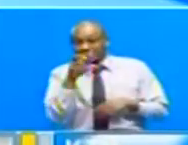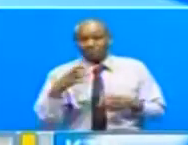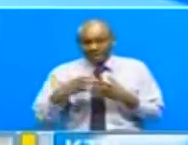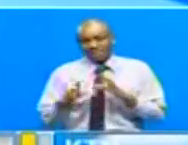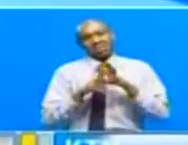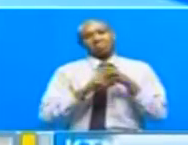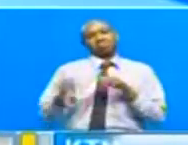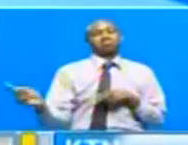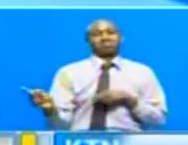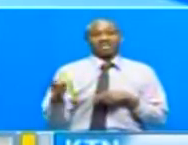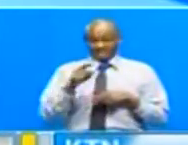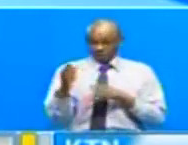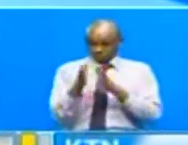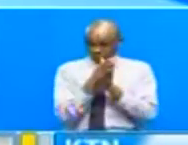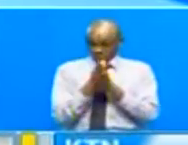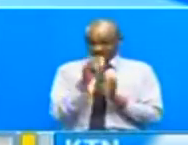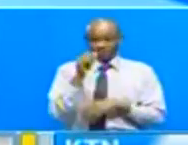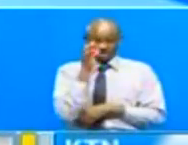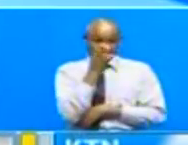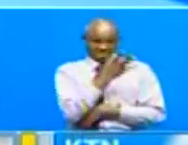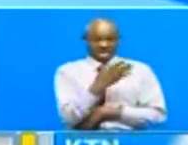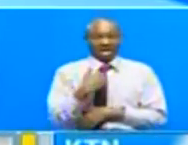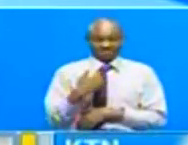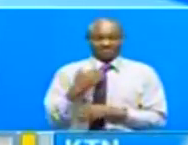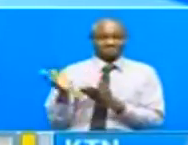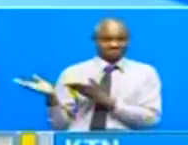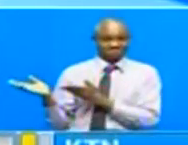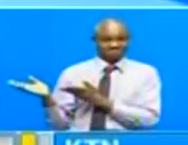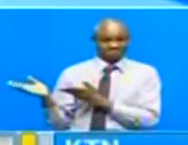condition. KTN senior reporter Carol Nderi has that story.